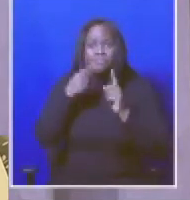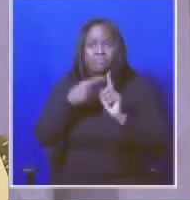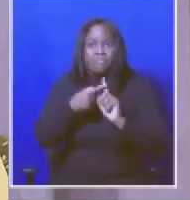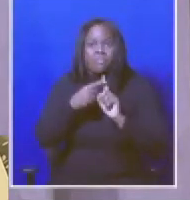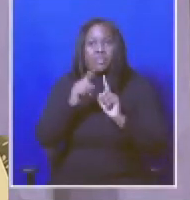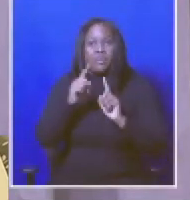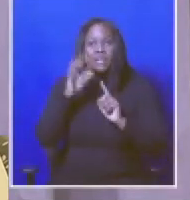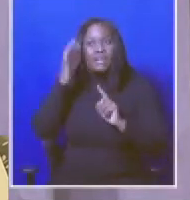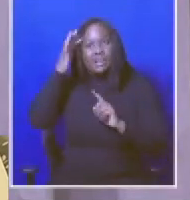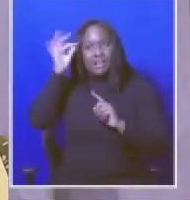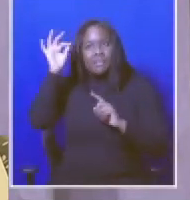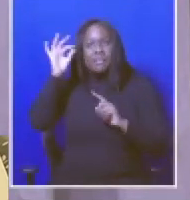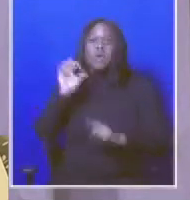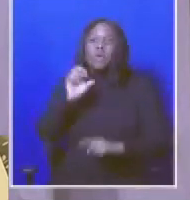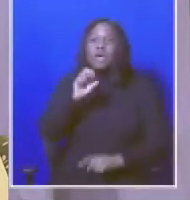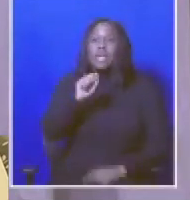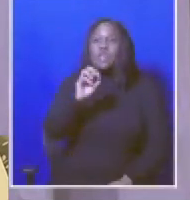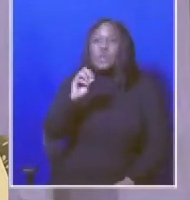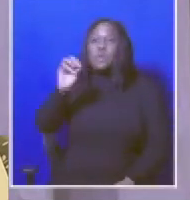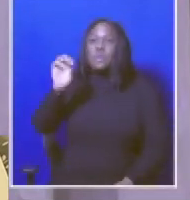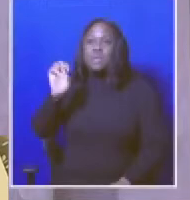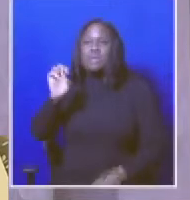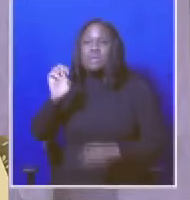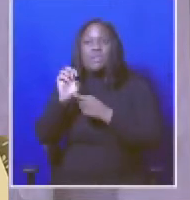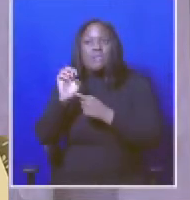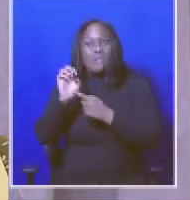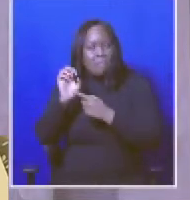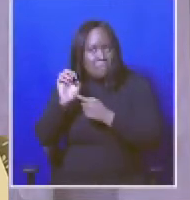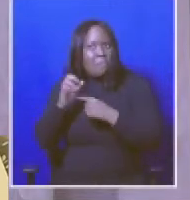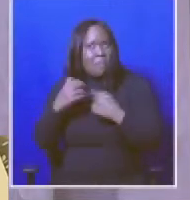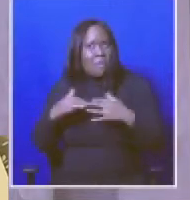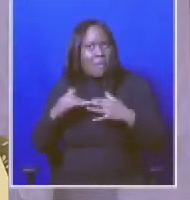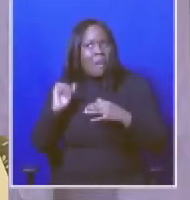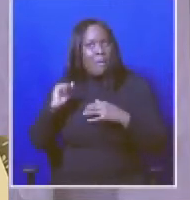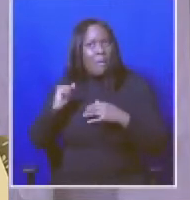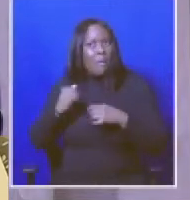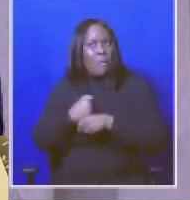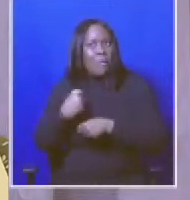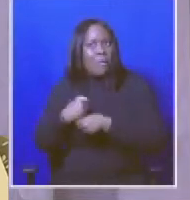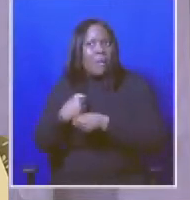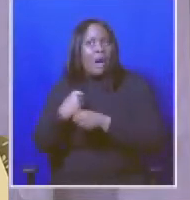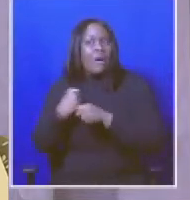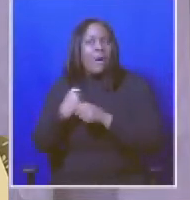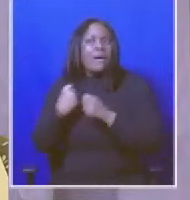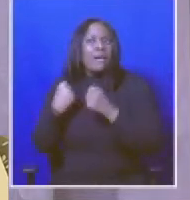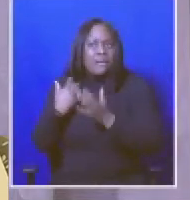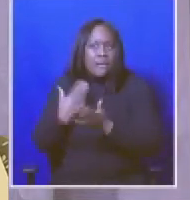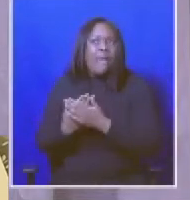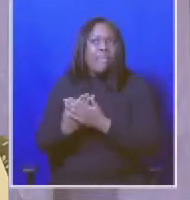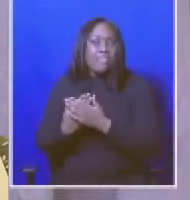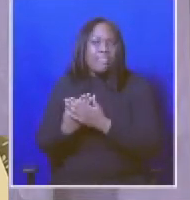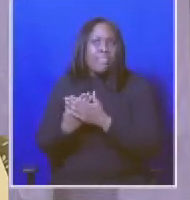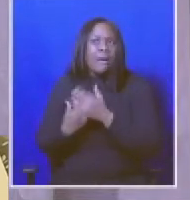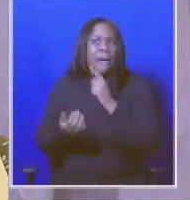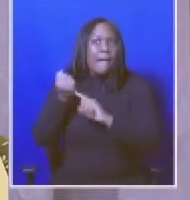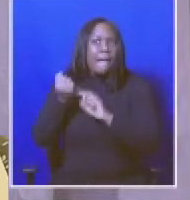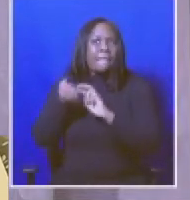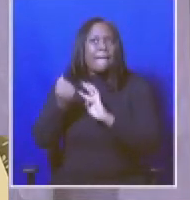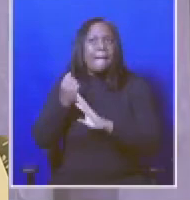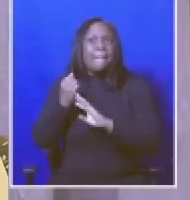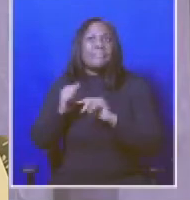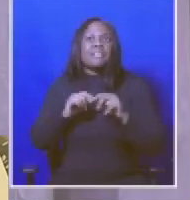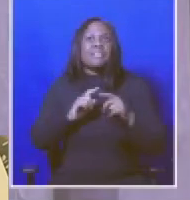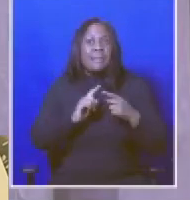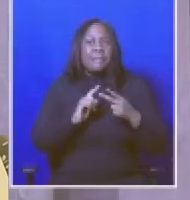state entities are able to do their work properly, but also to support government